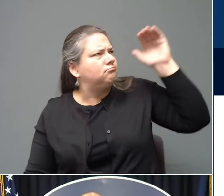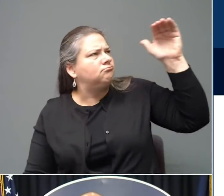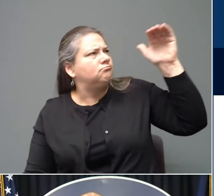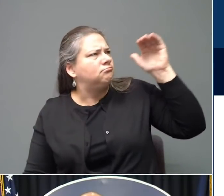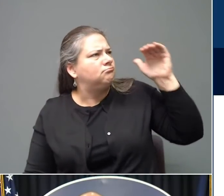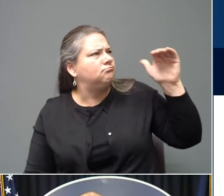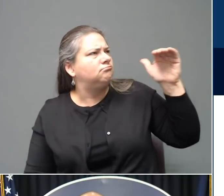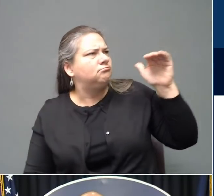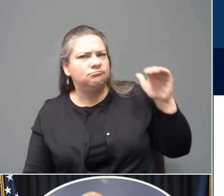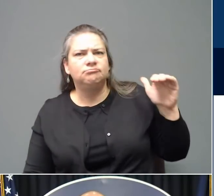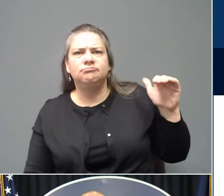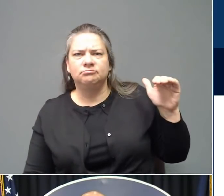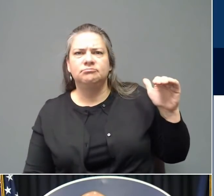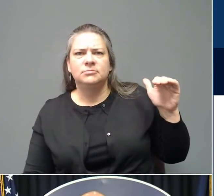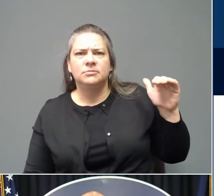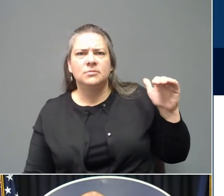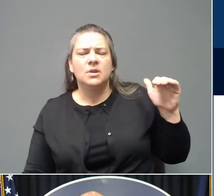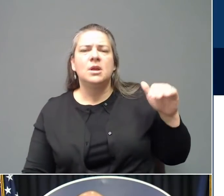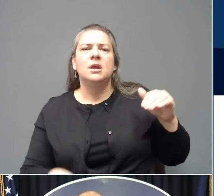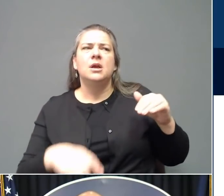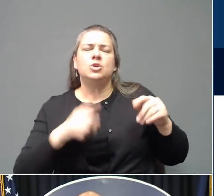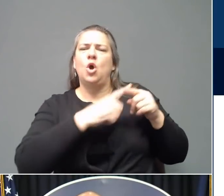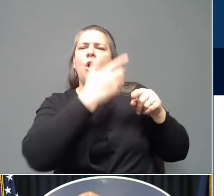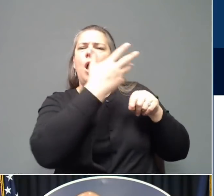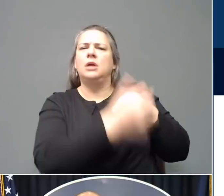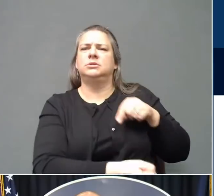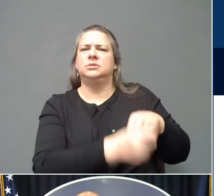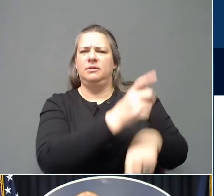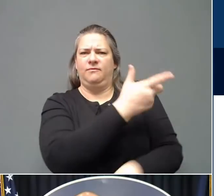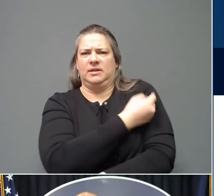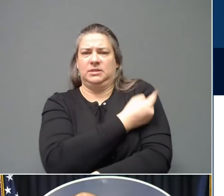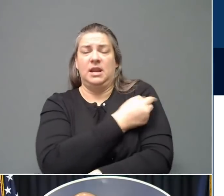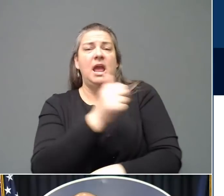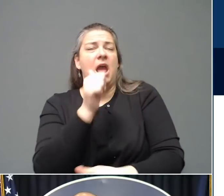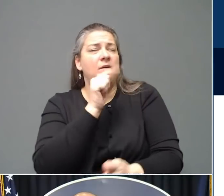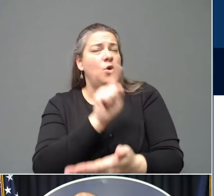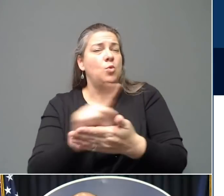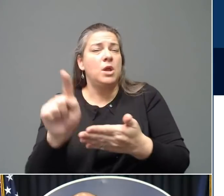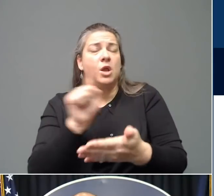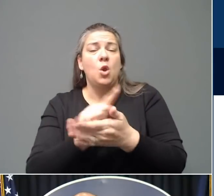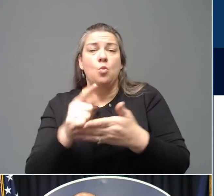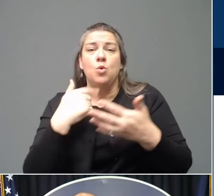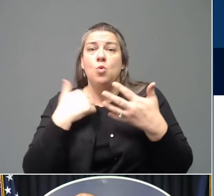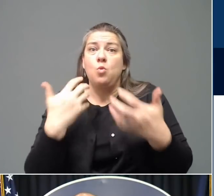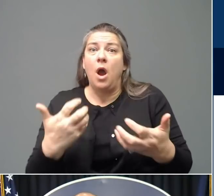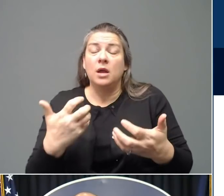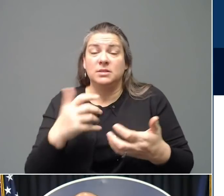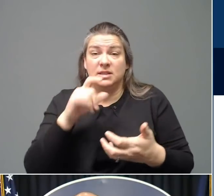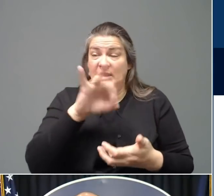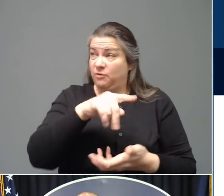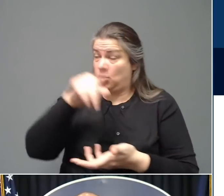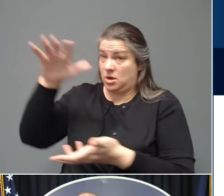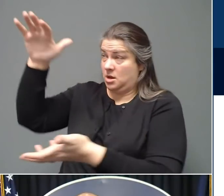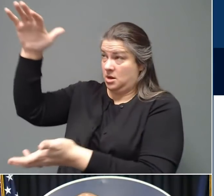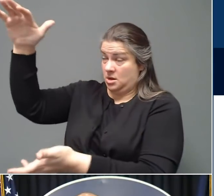the day, every week we want every vaccine administration site to give 90% or more of the vaccine that reaches the state